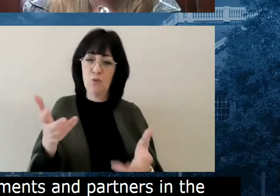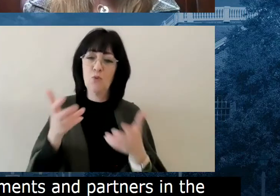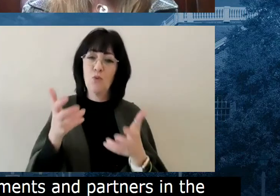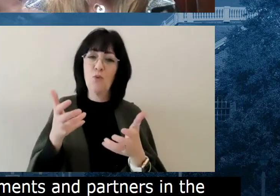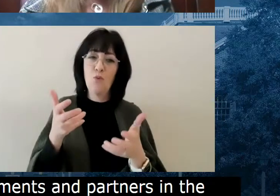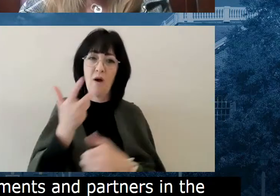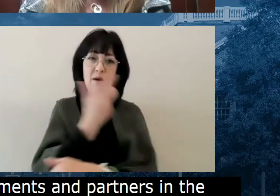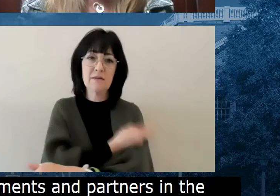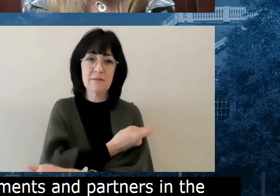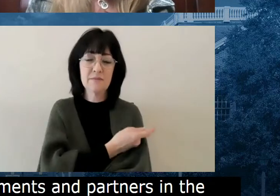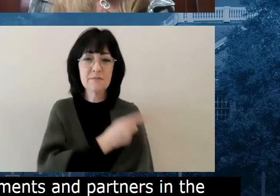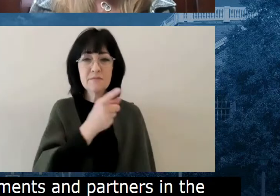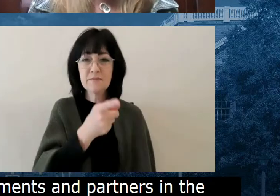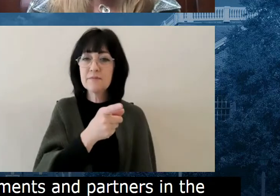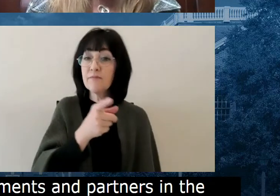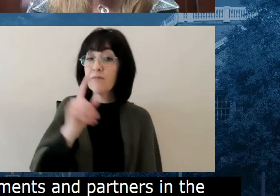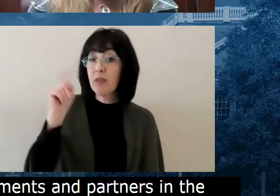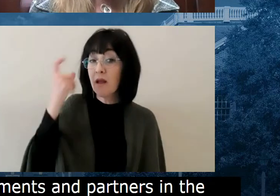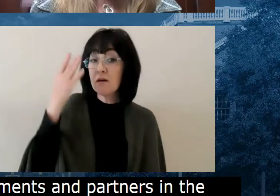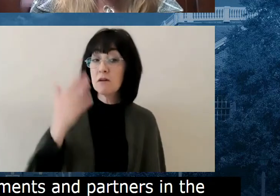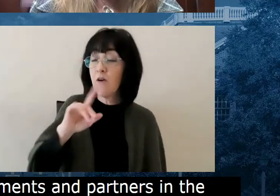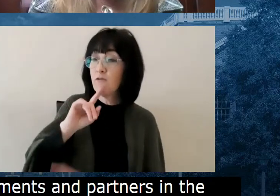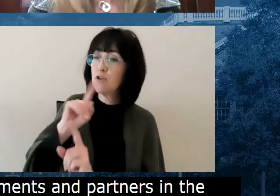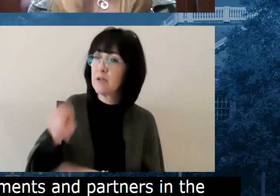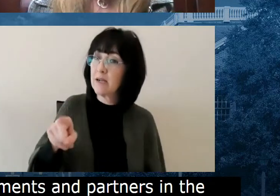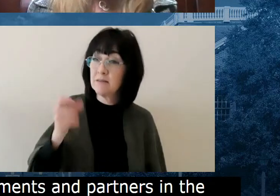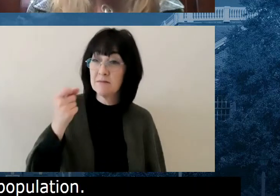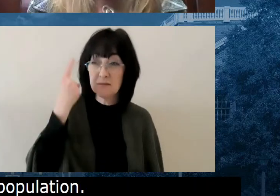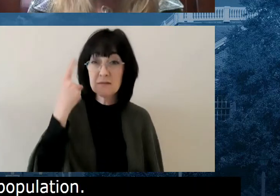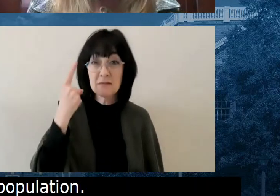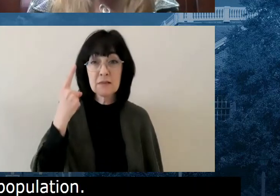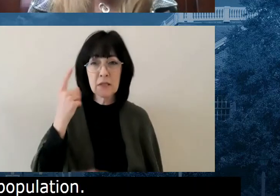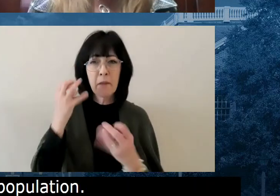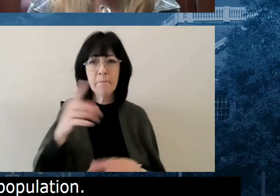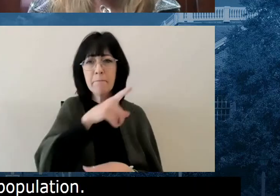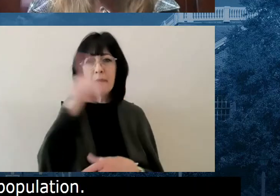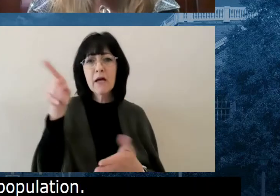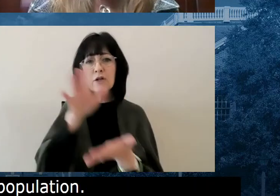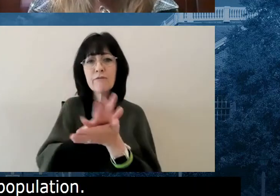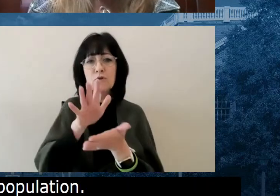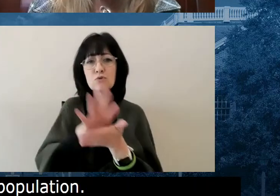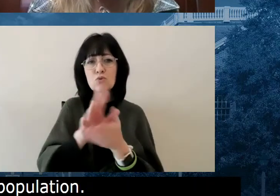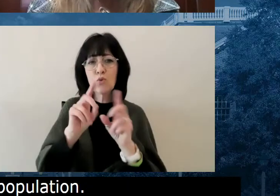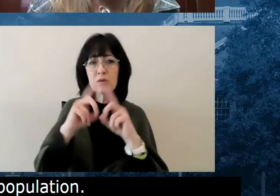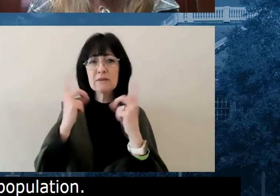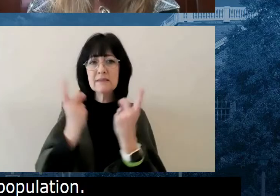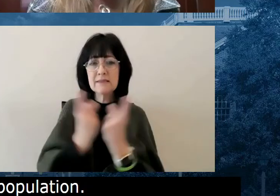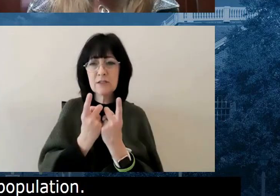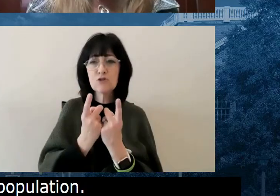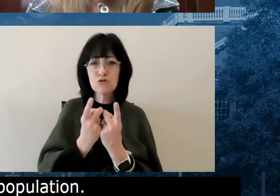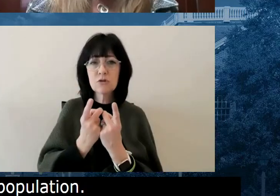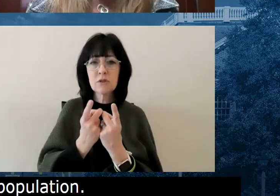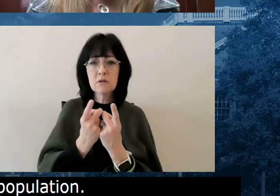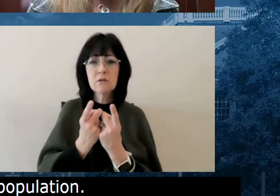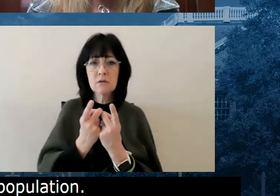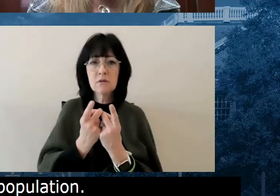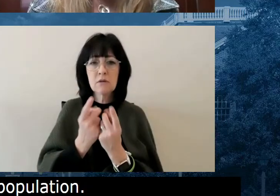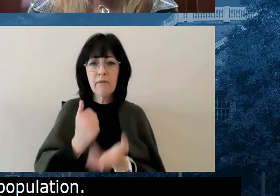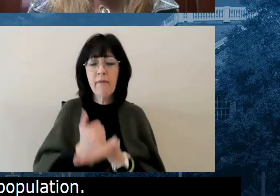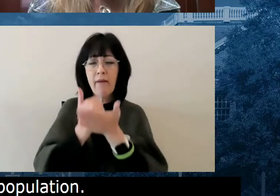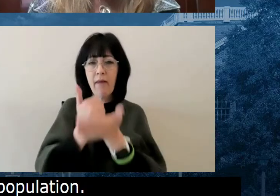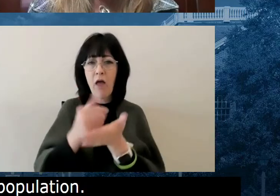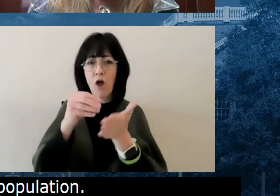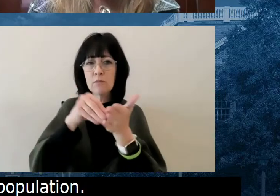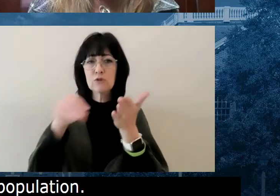to note, Brandon, that the school districts, many of them are doing a really good job getting their students vaccinated. The report